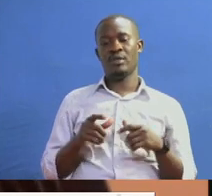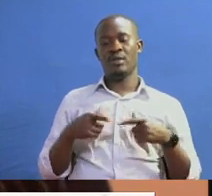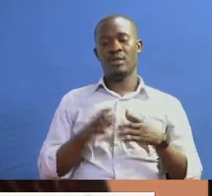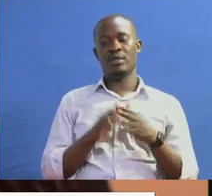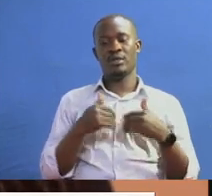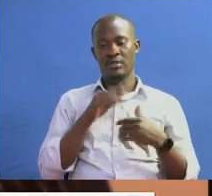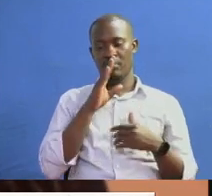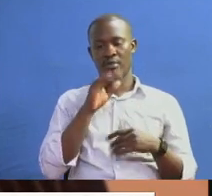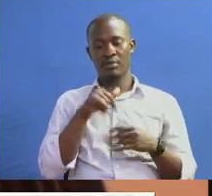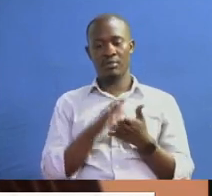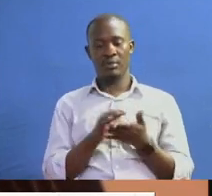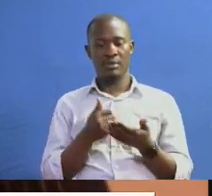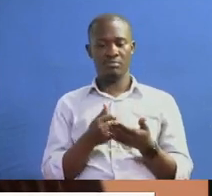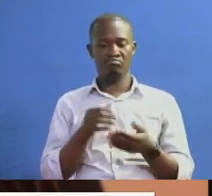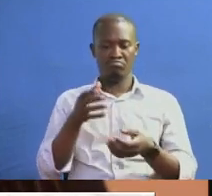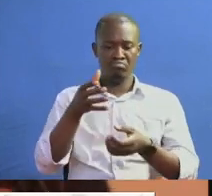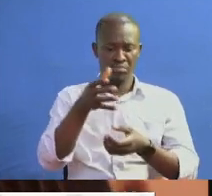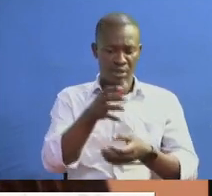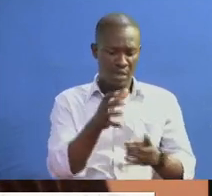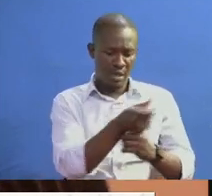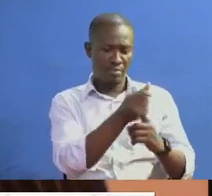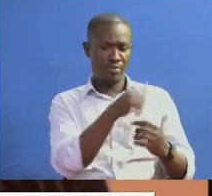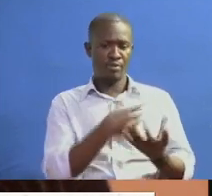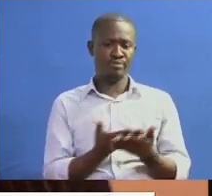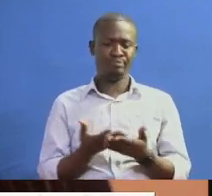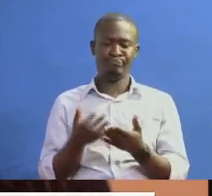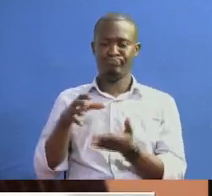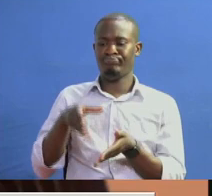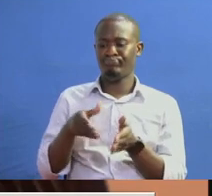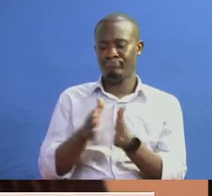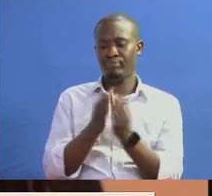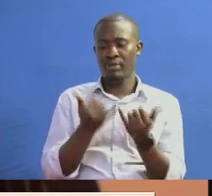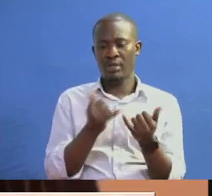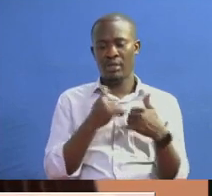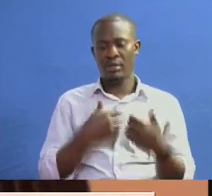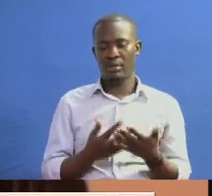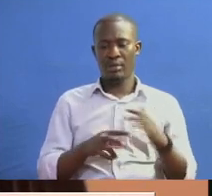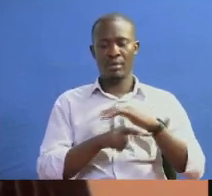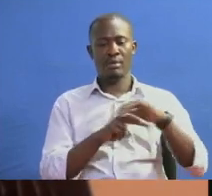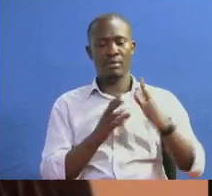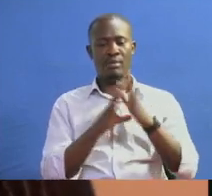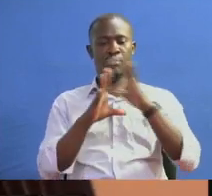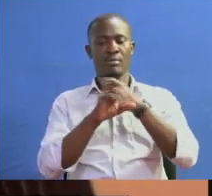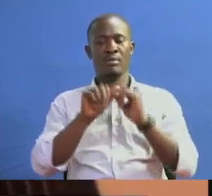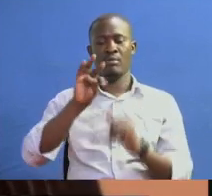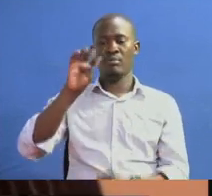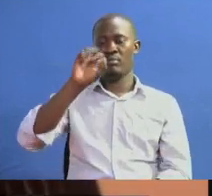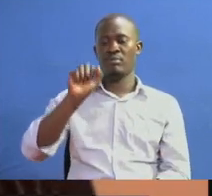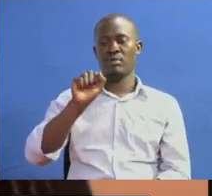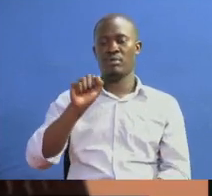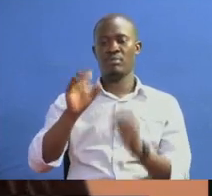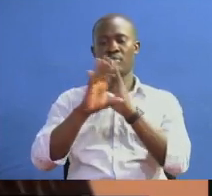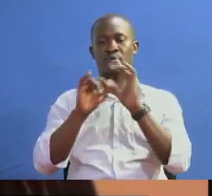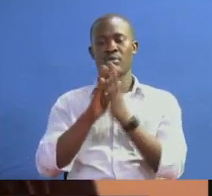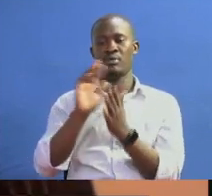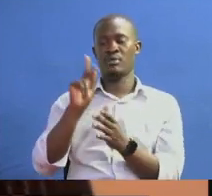you know, let us grab opportunities, whatever chance comes to us. I'm currently also the deputy Miss President, the Miss President Kenya, that